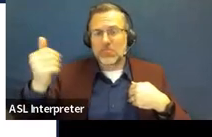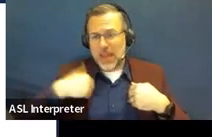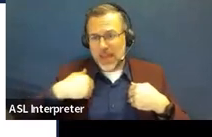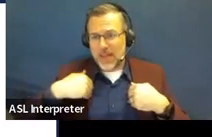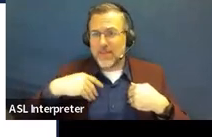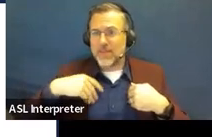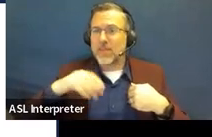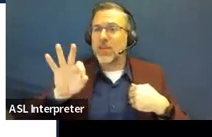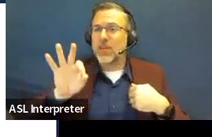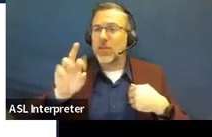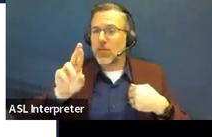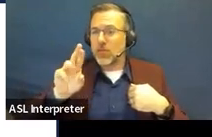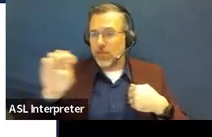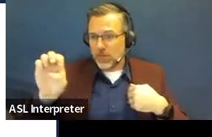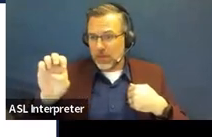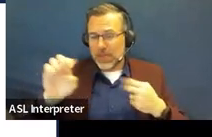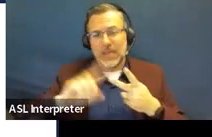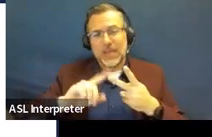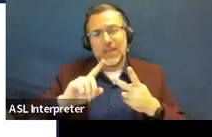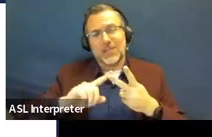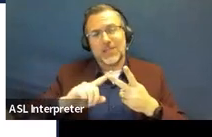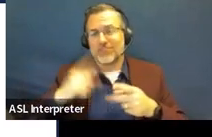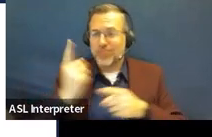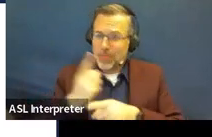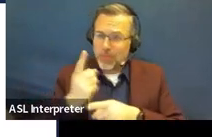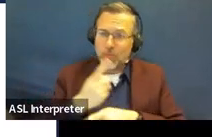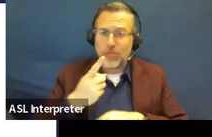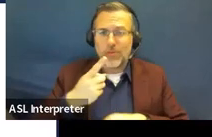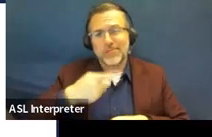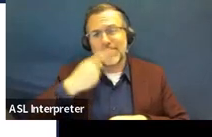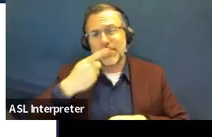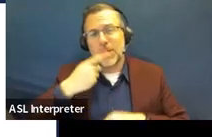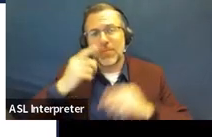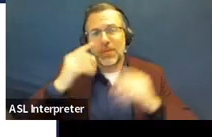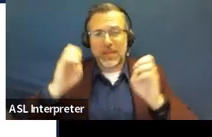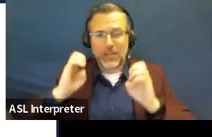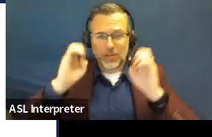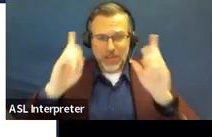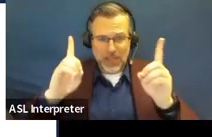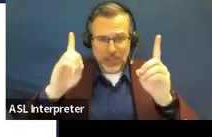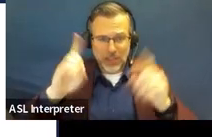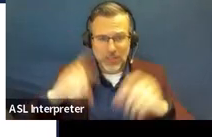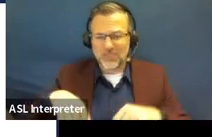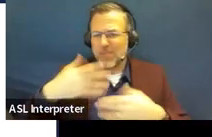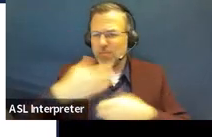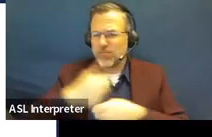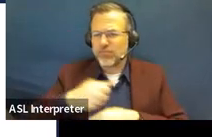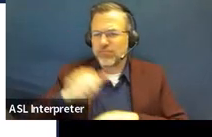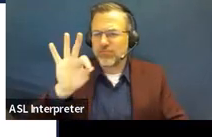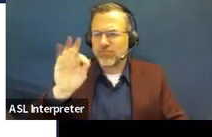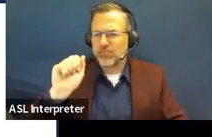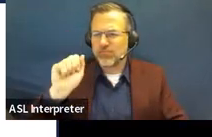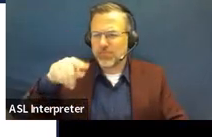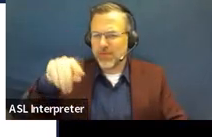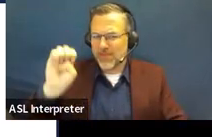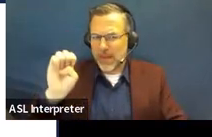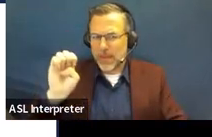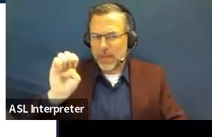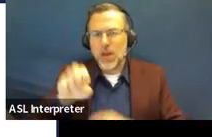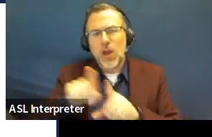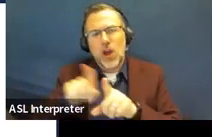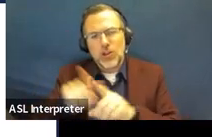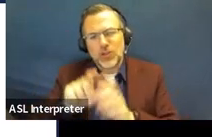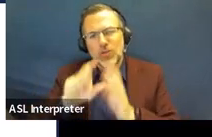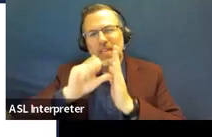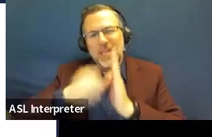public education that emphasizes special education and related services designed to meet their unique needs and prepare them for